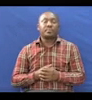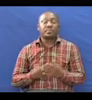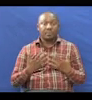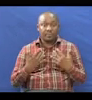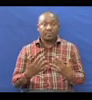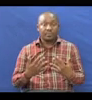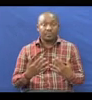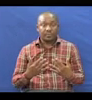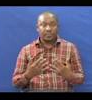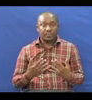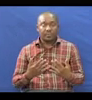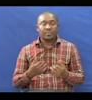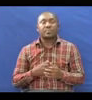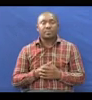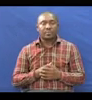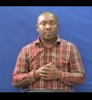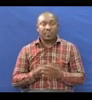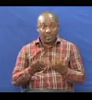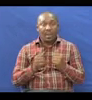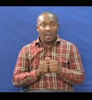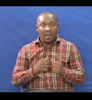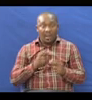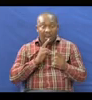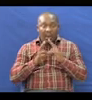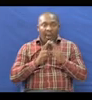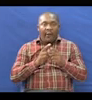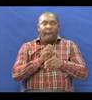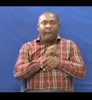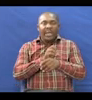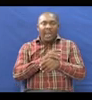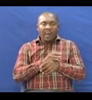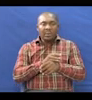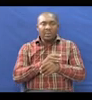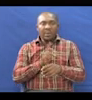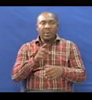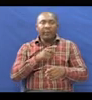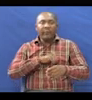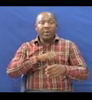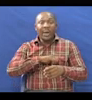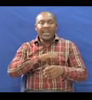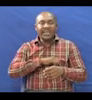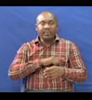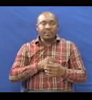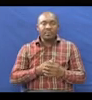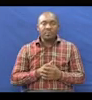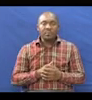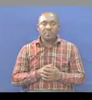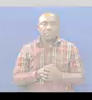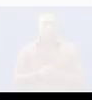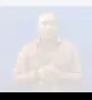the subject, let us discuss the features of feudalism. Features of feudalism.